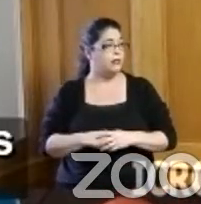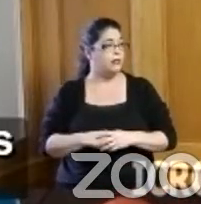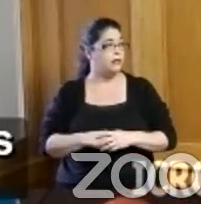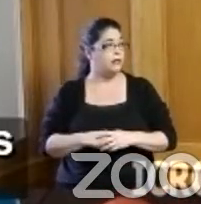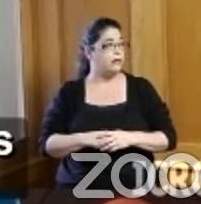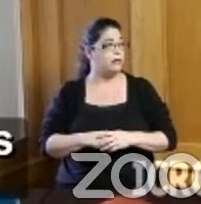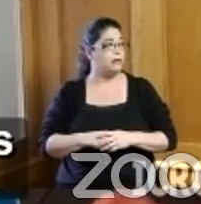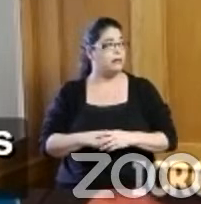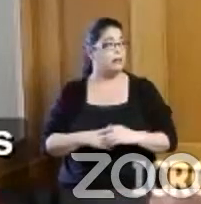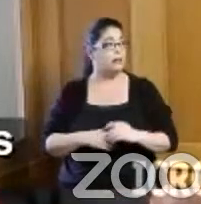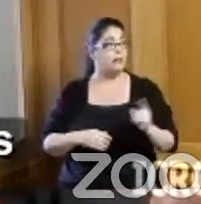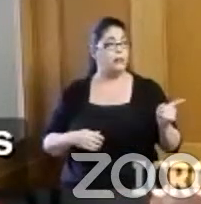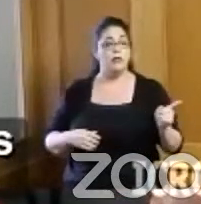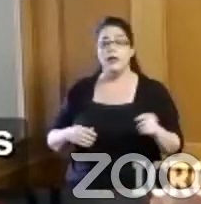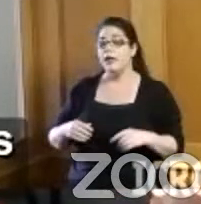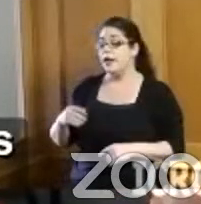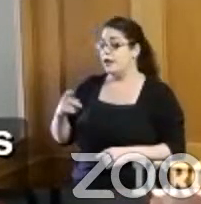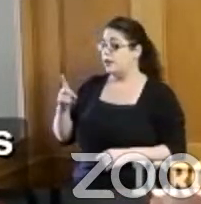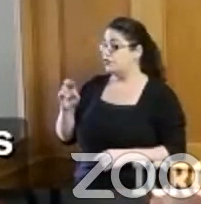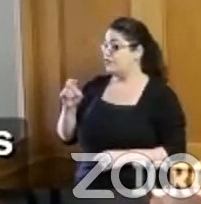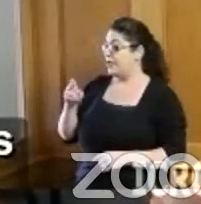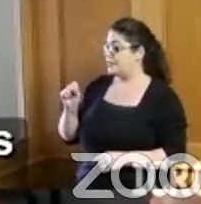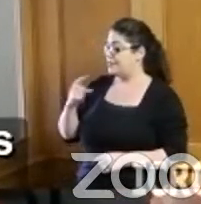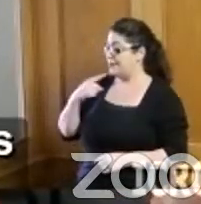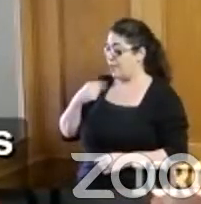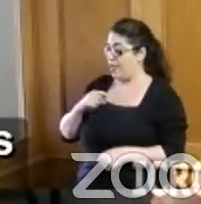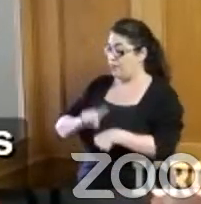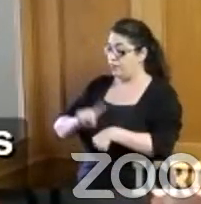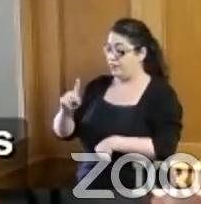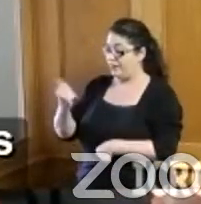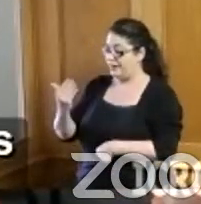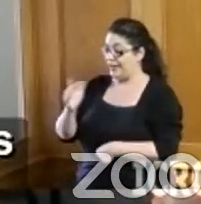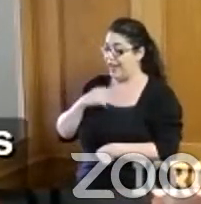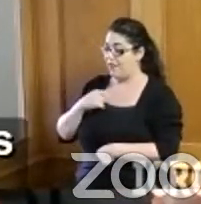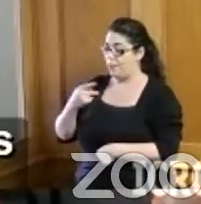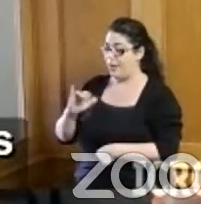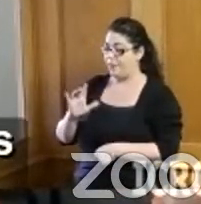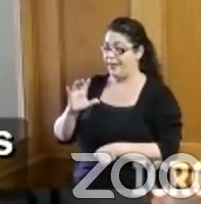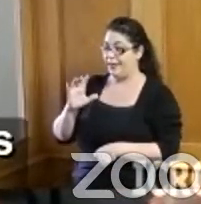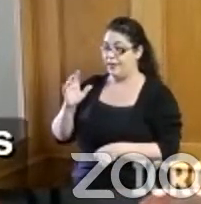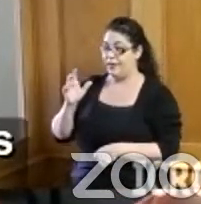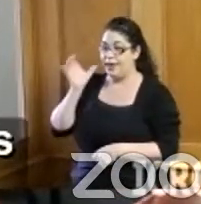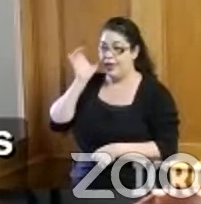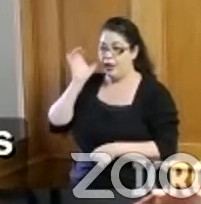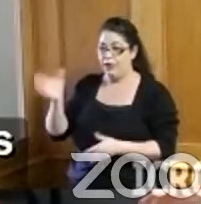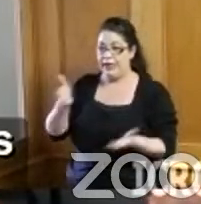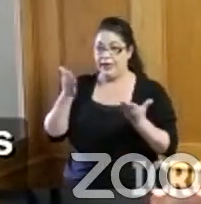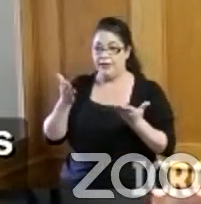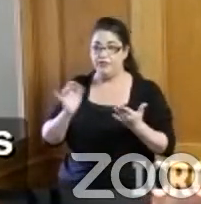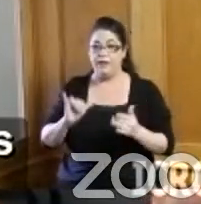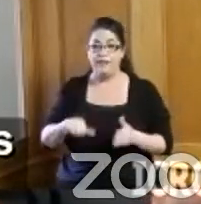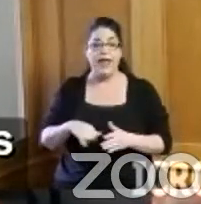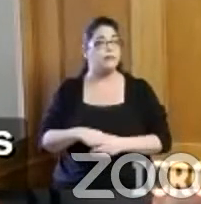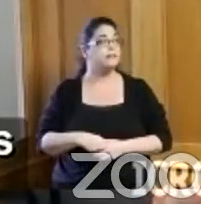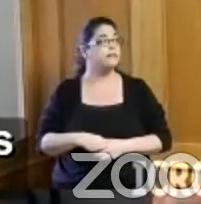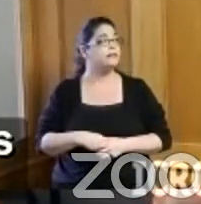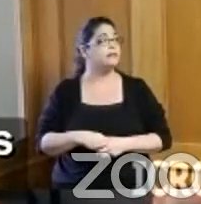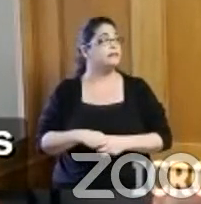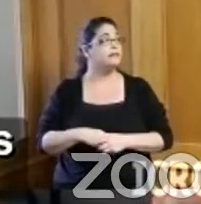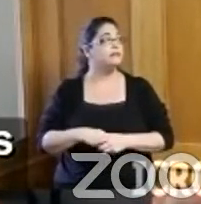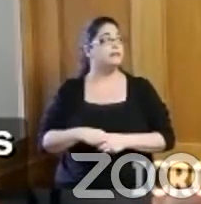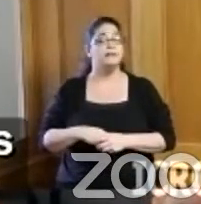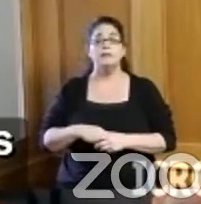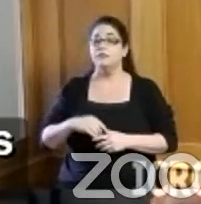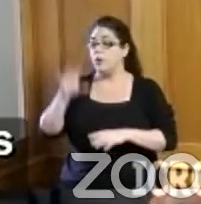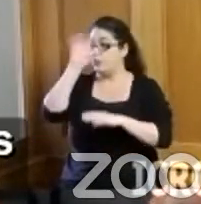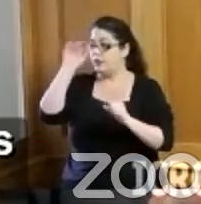Mm-hmm. We've got a public hearing at 1:15. Yeah, we're 15 minutes. Yeah, whatever you guys decide. So the next item on our